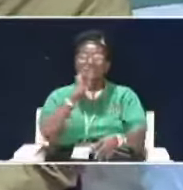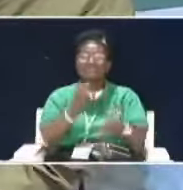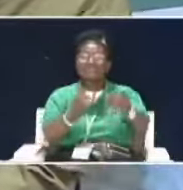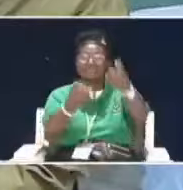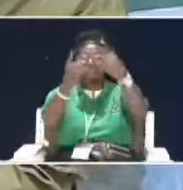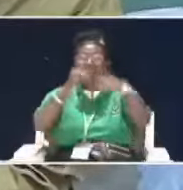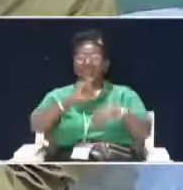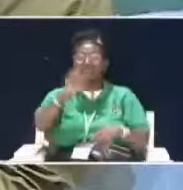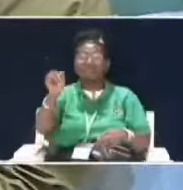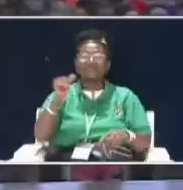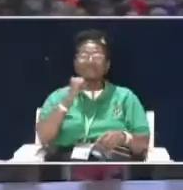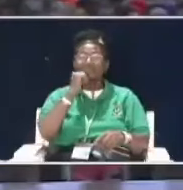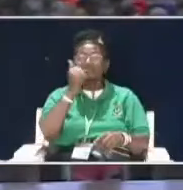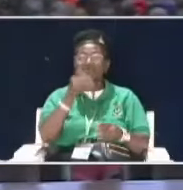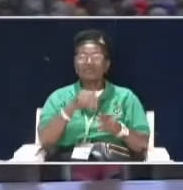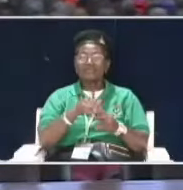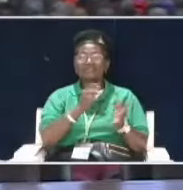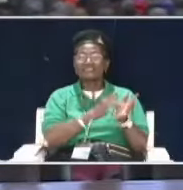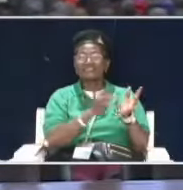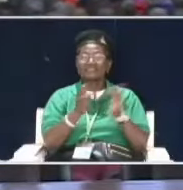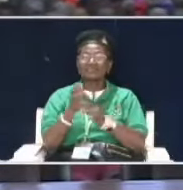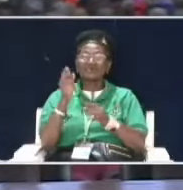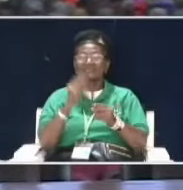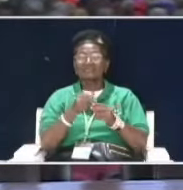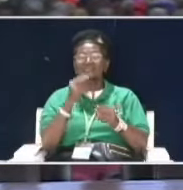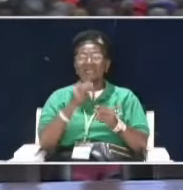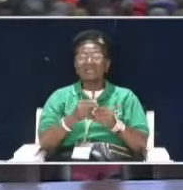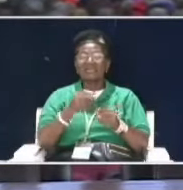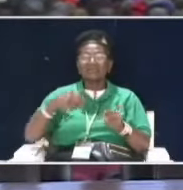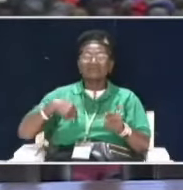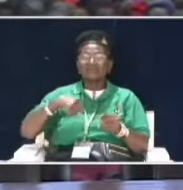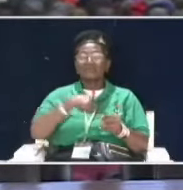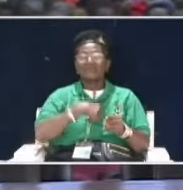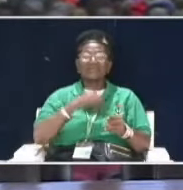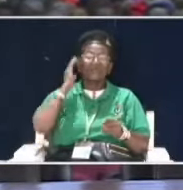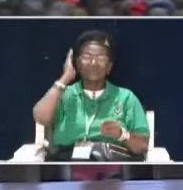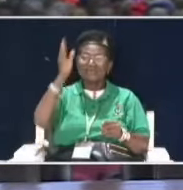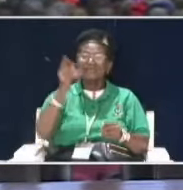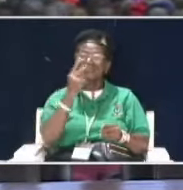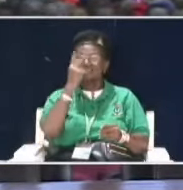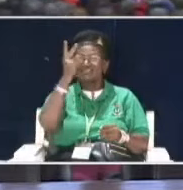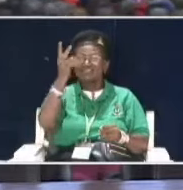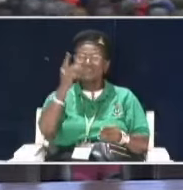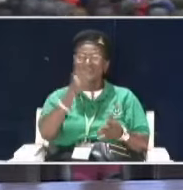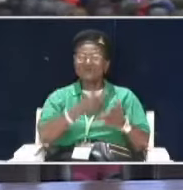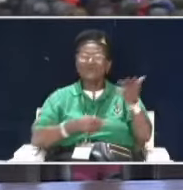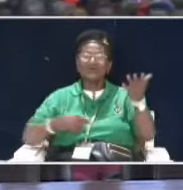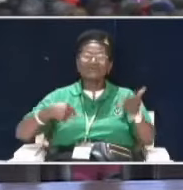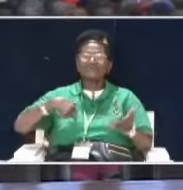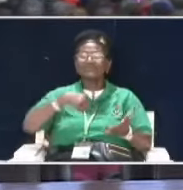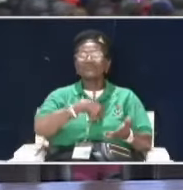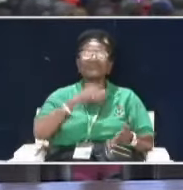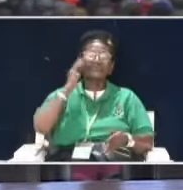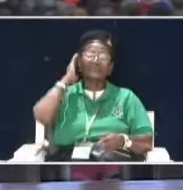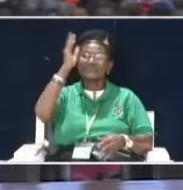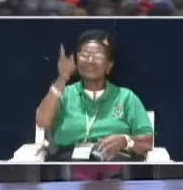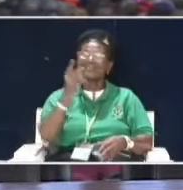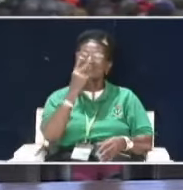Tomorrow, in Jesus' name, we shall see what we shall